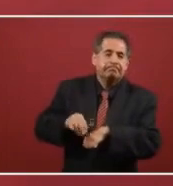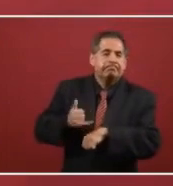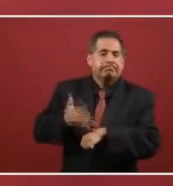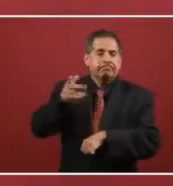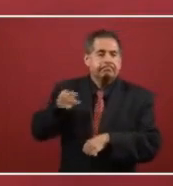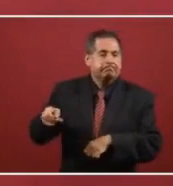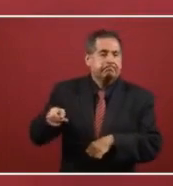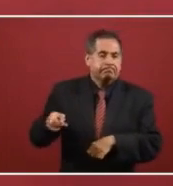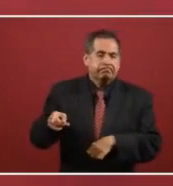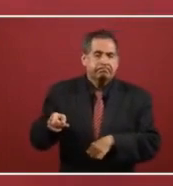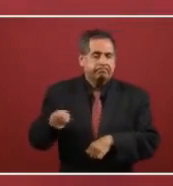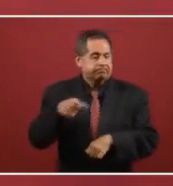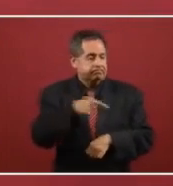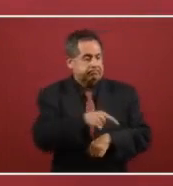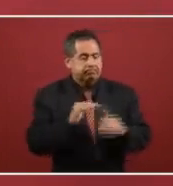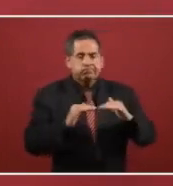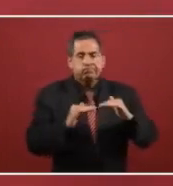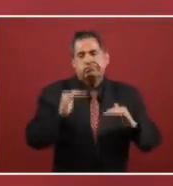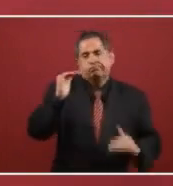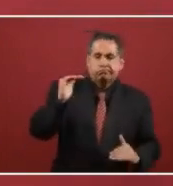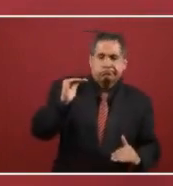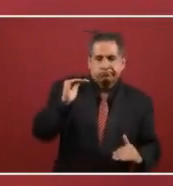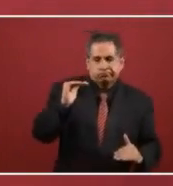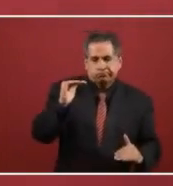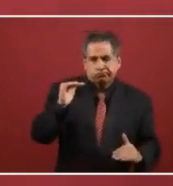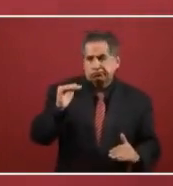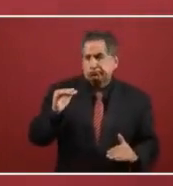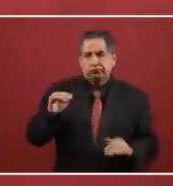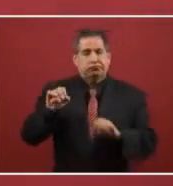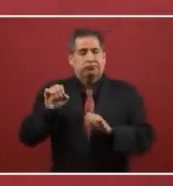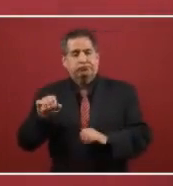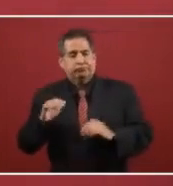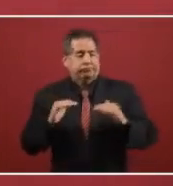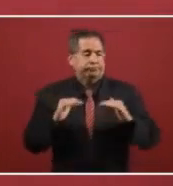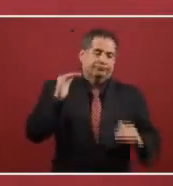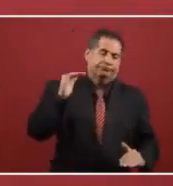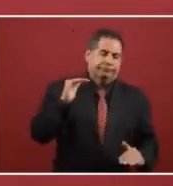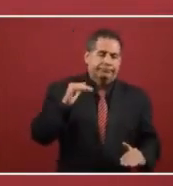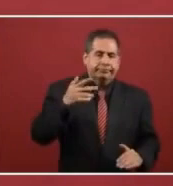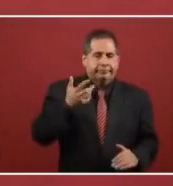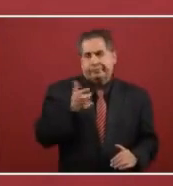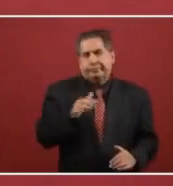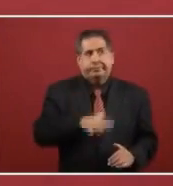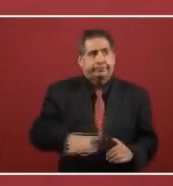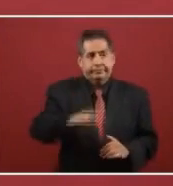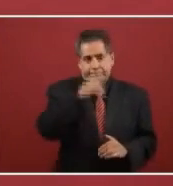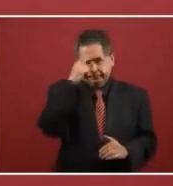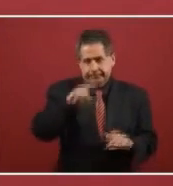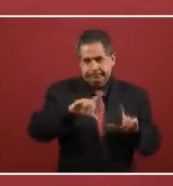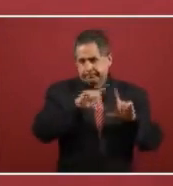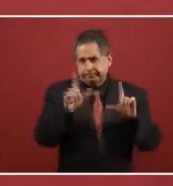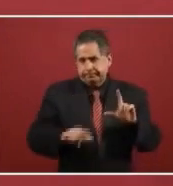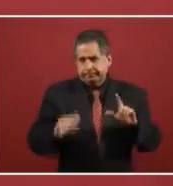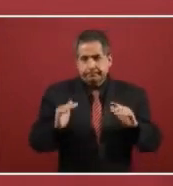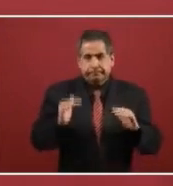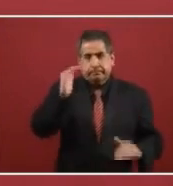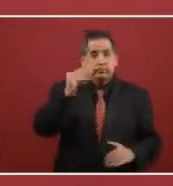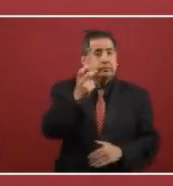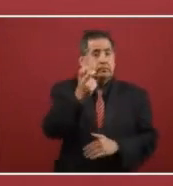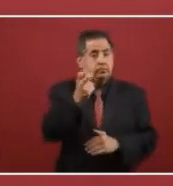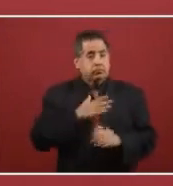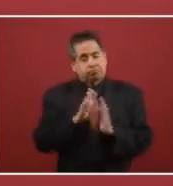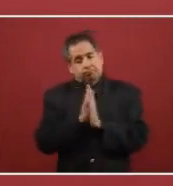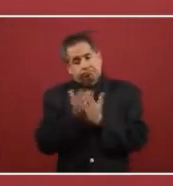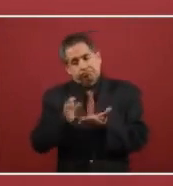principal cause de la desigualdad económica y of social. economical inequality in Mexico. Por eso estoy escribiendo el And libro that's